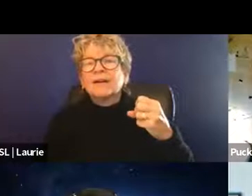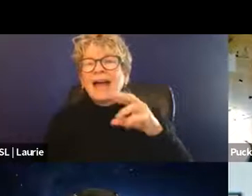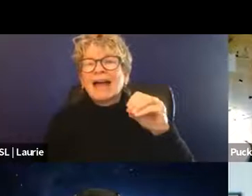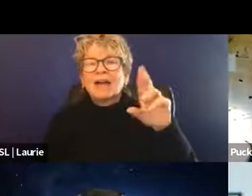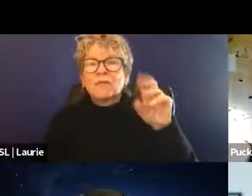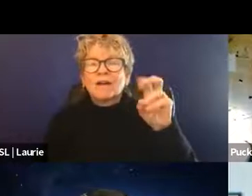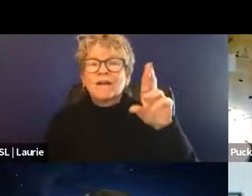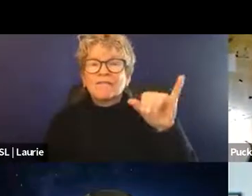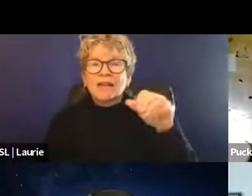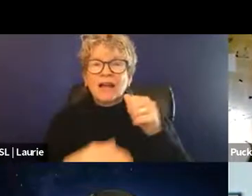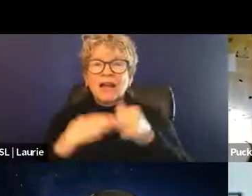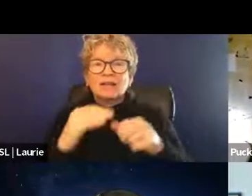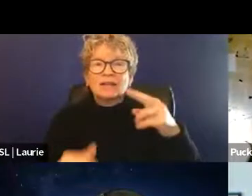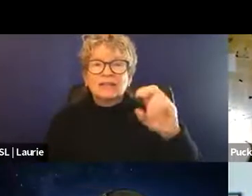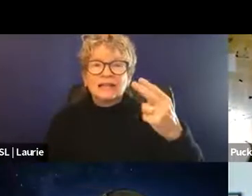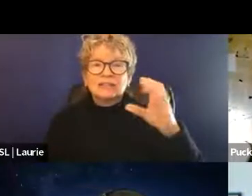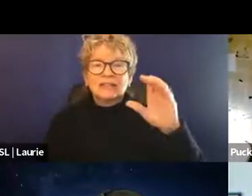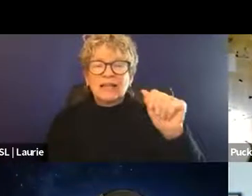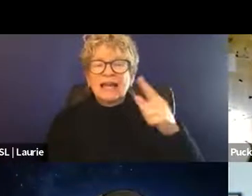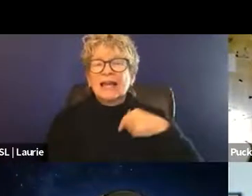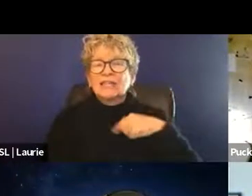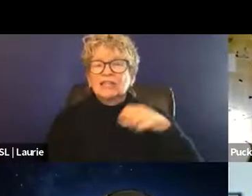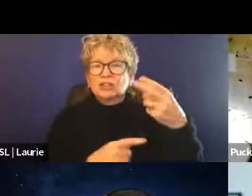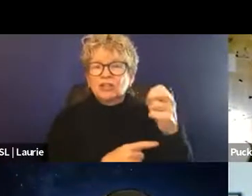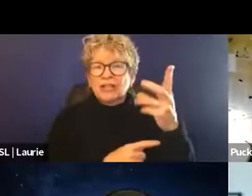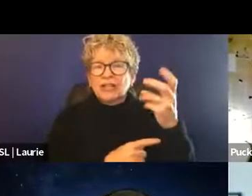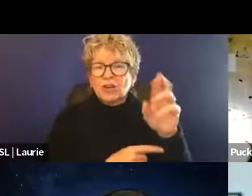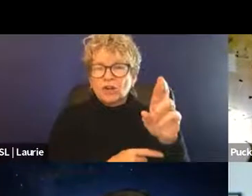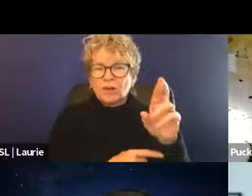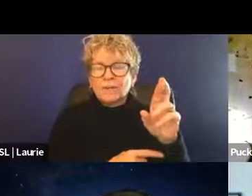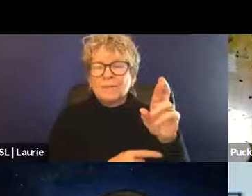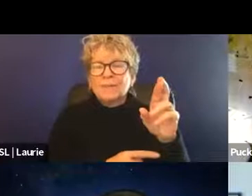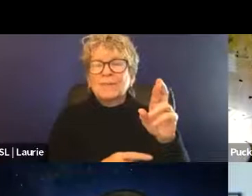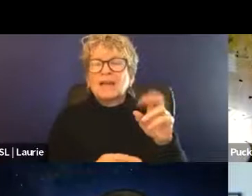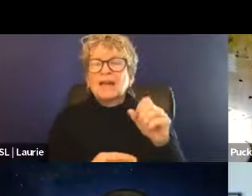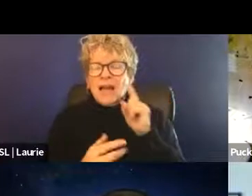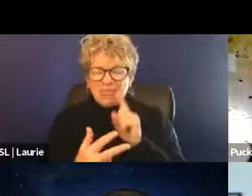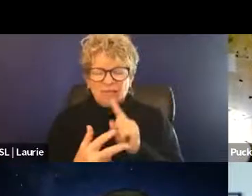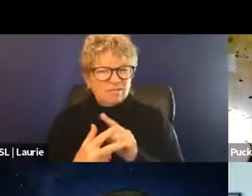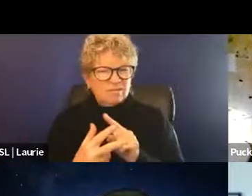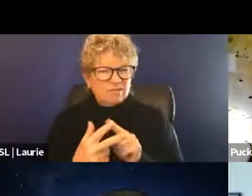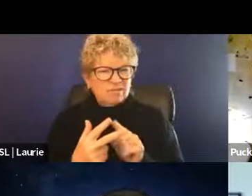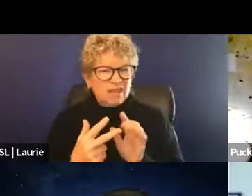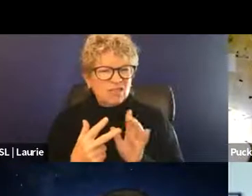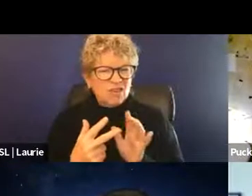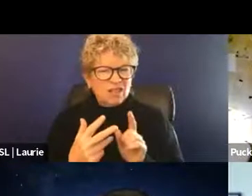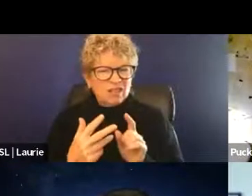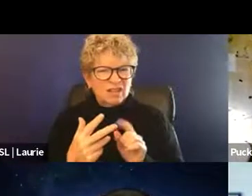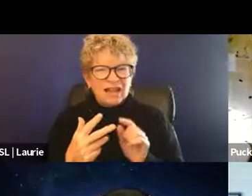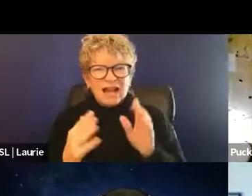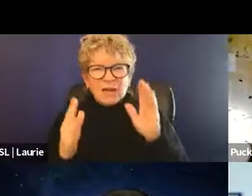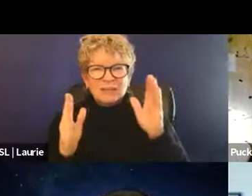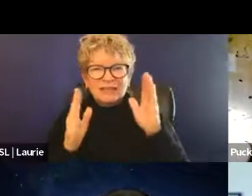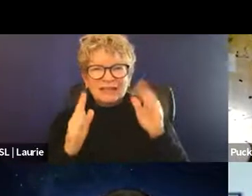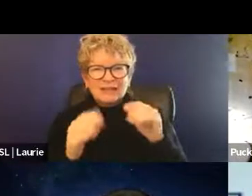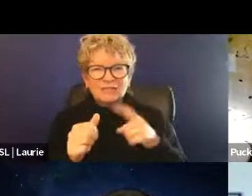use she, her pronouns. And I think those were the only things I was supposed to say, right, Jamie? I was listening to the first two and I